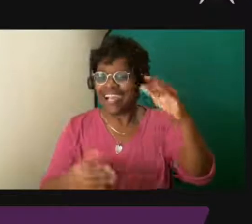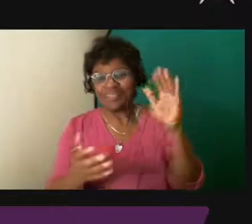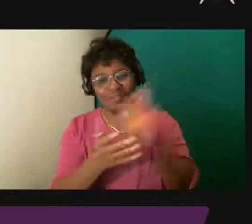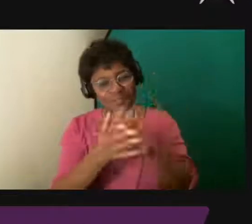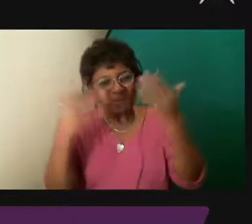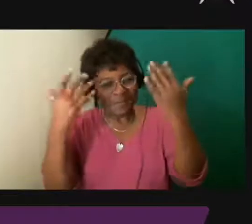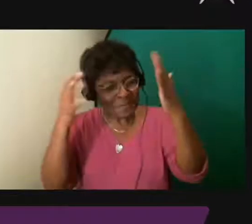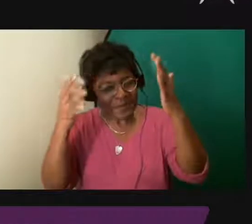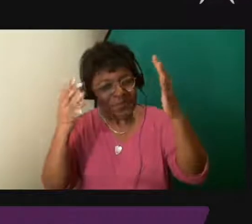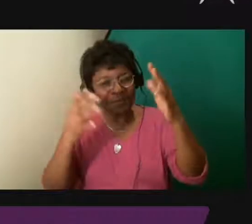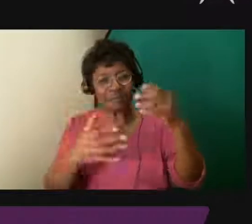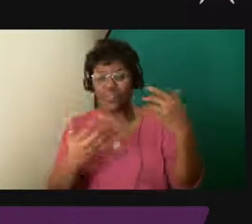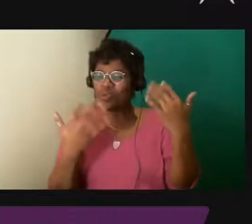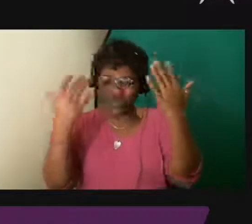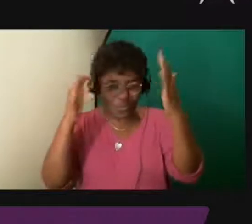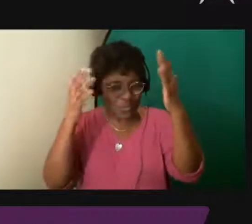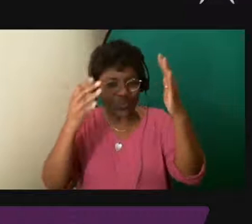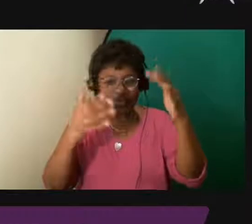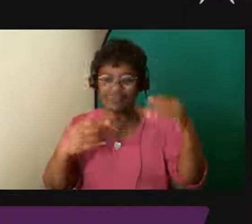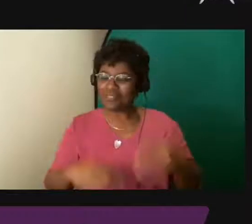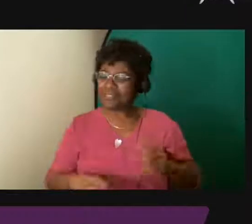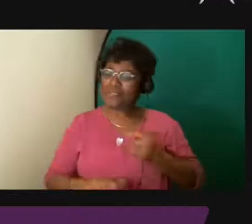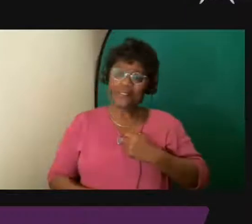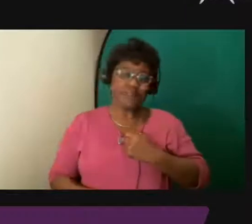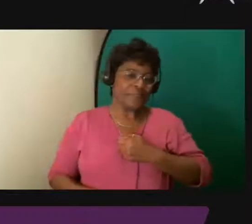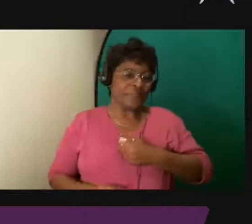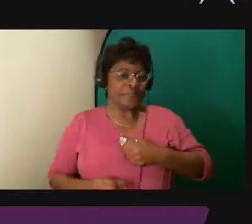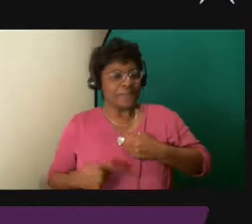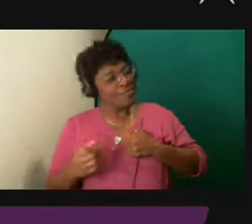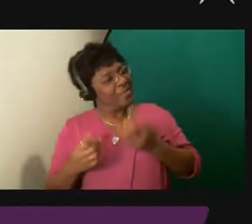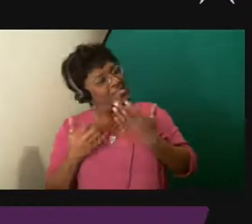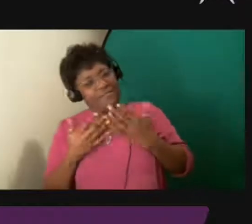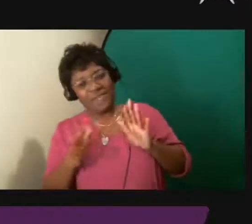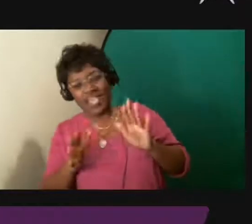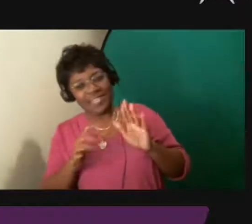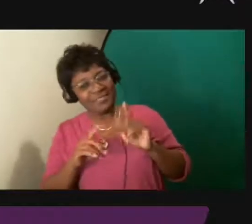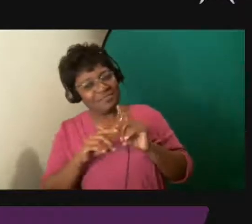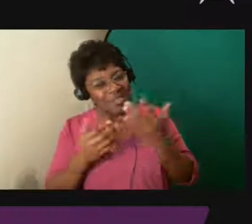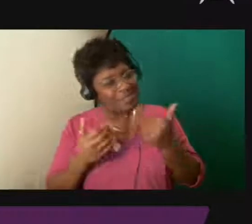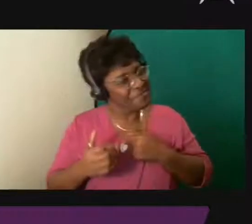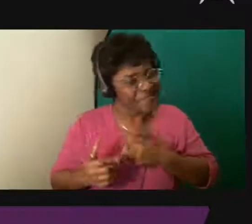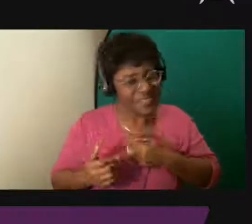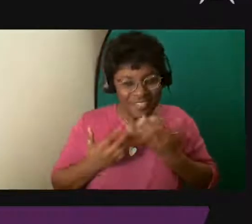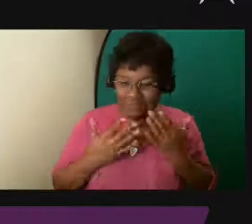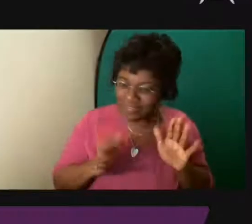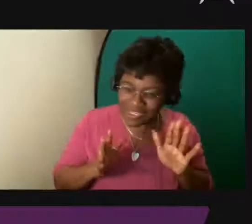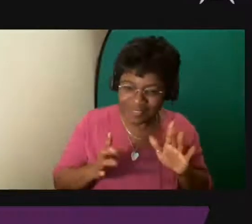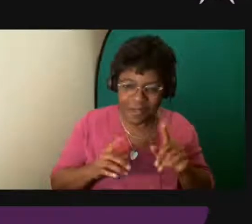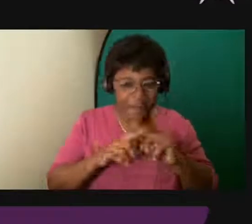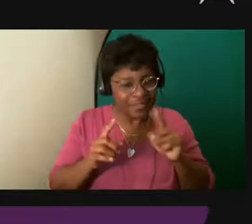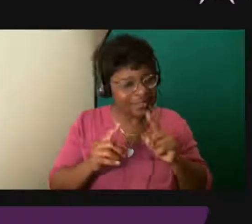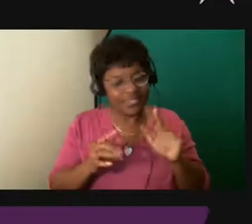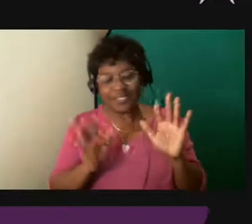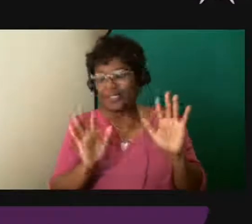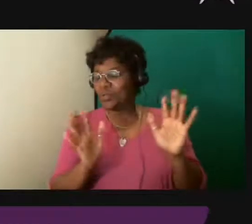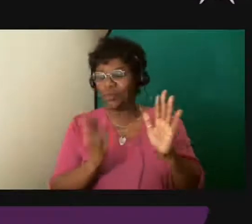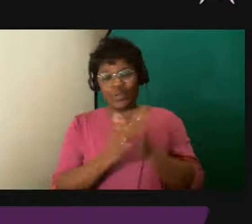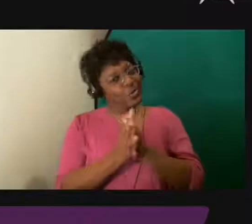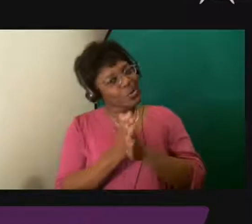Okay. I'm sorry. I was done. I really was done. I was done. In that day, I was